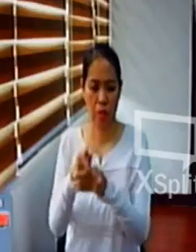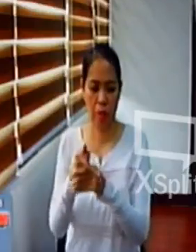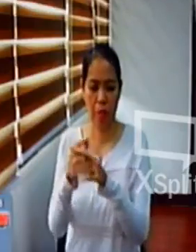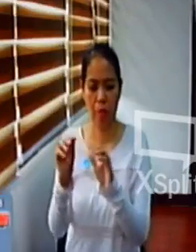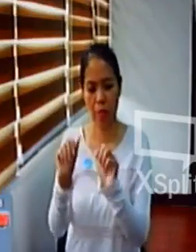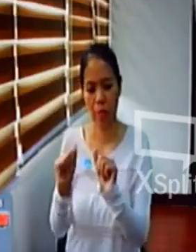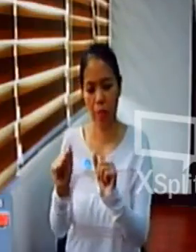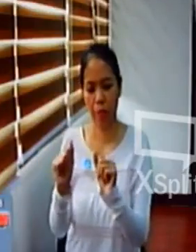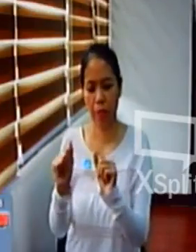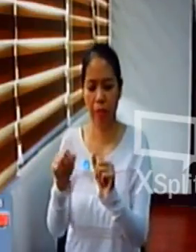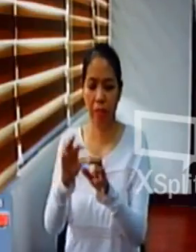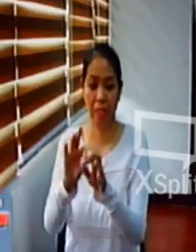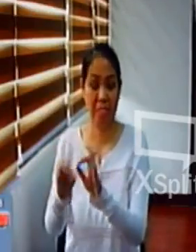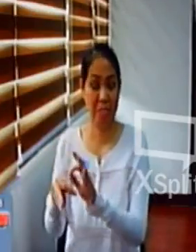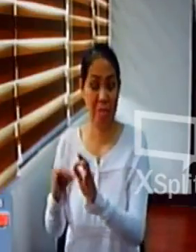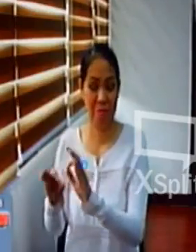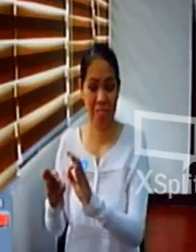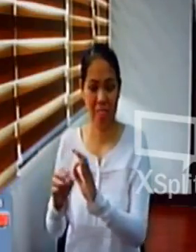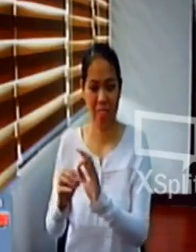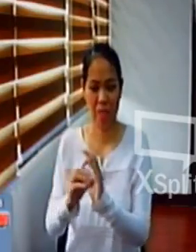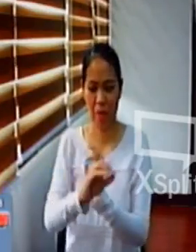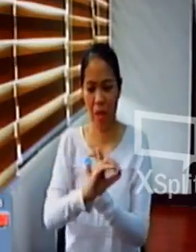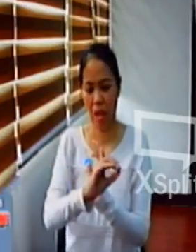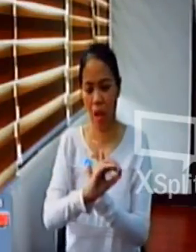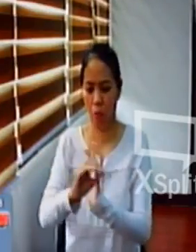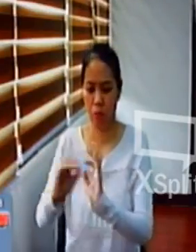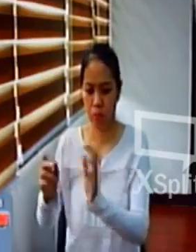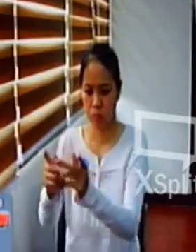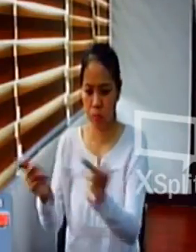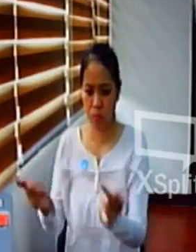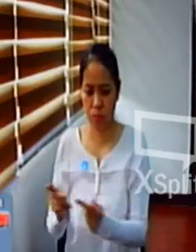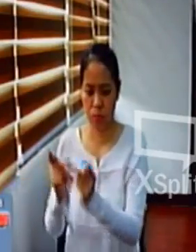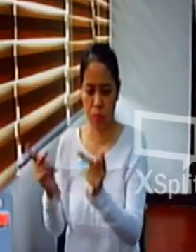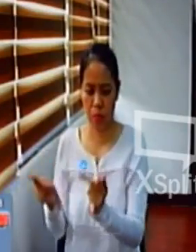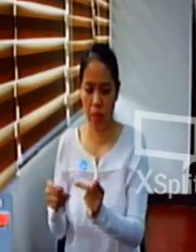even barangay. It will show you. This is based on our